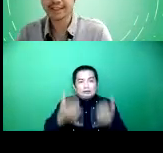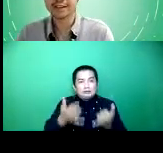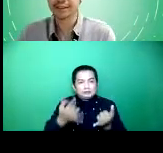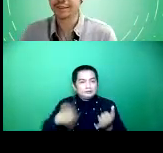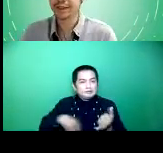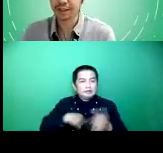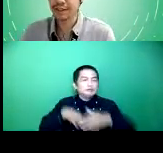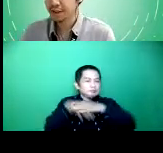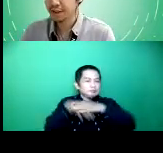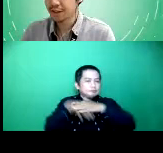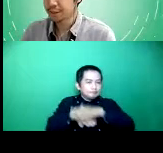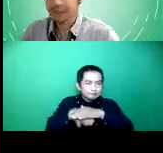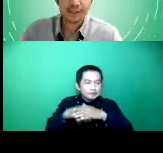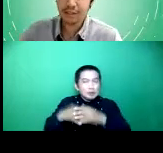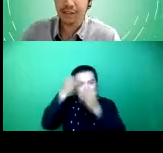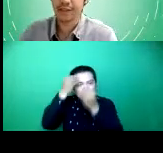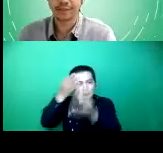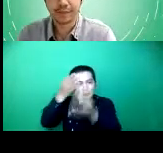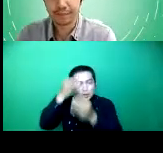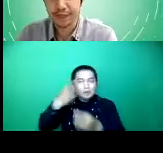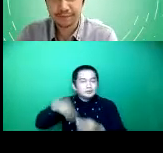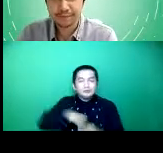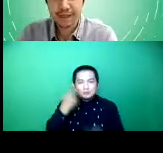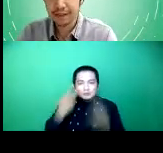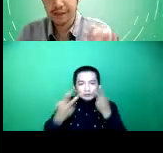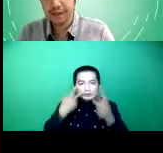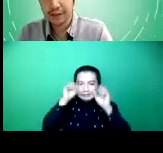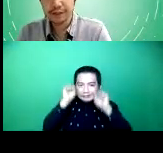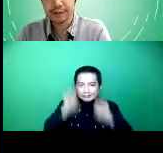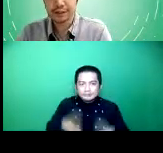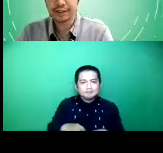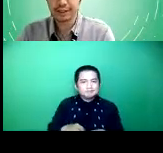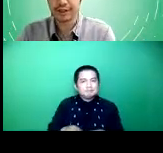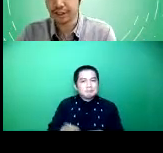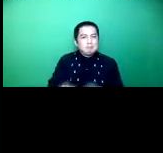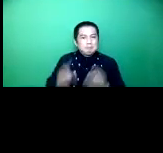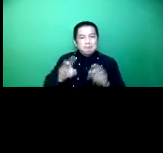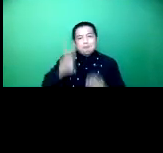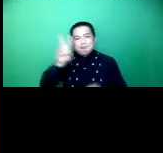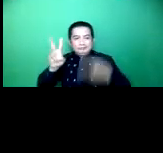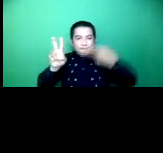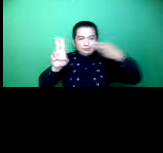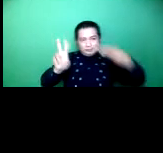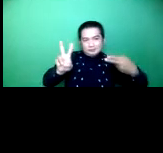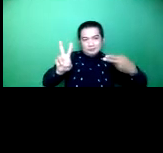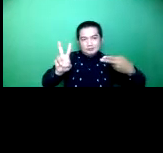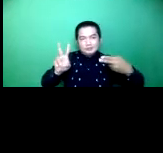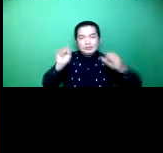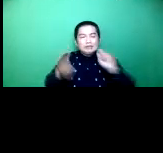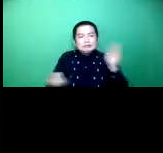access to information, we can see all of it in play. And vertical and horizontal integration is also